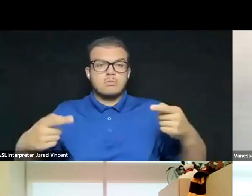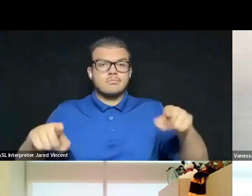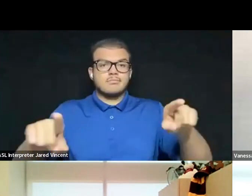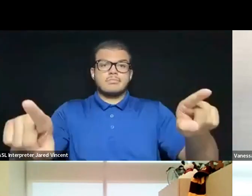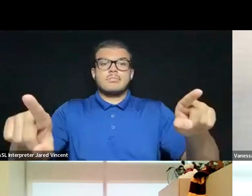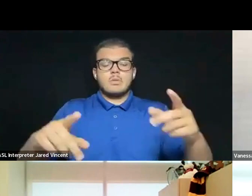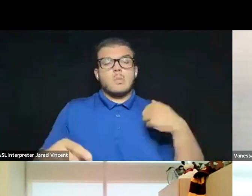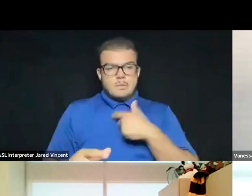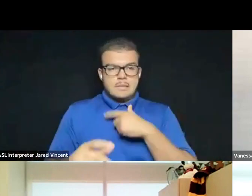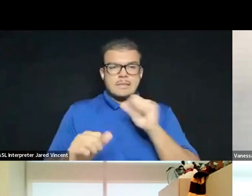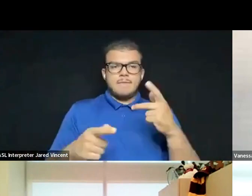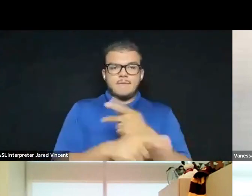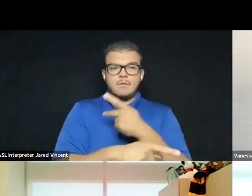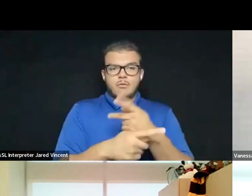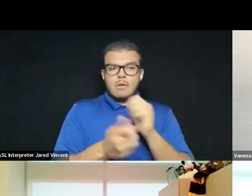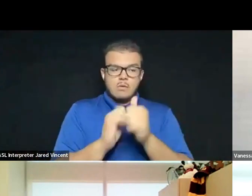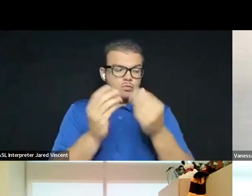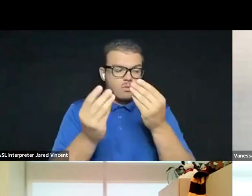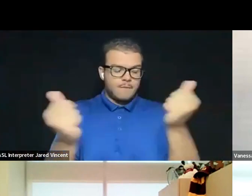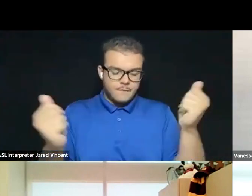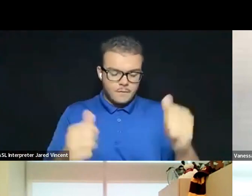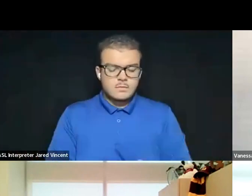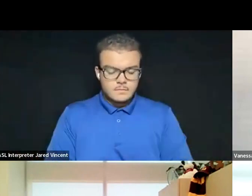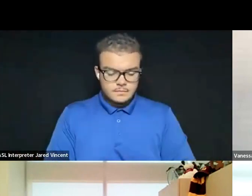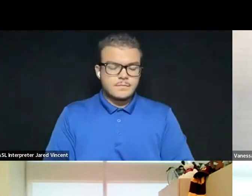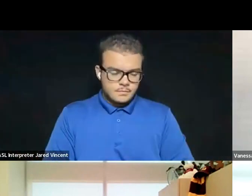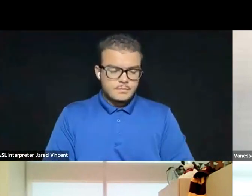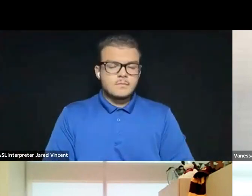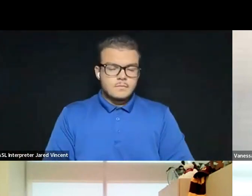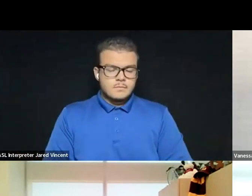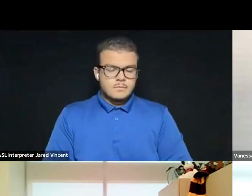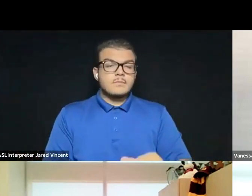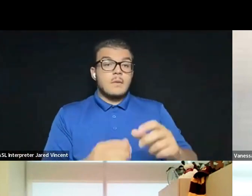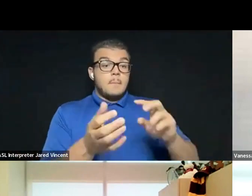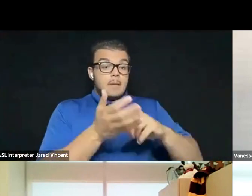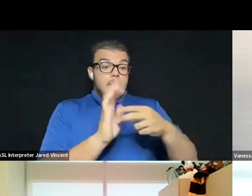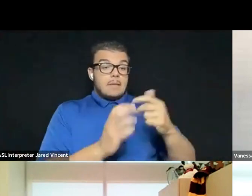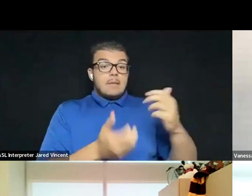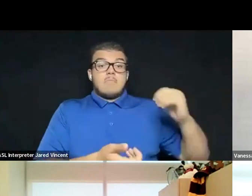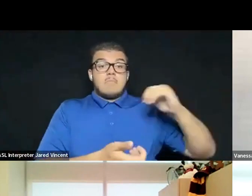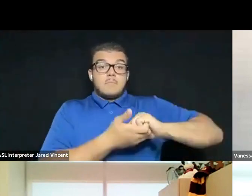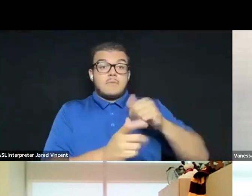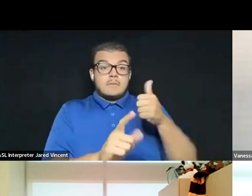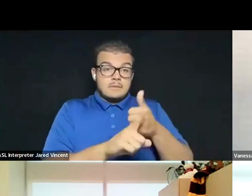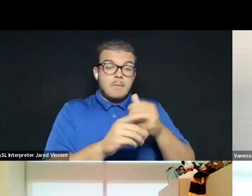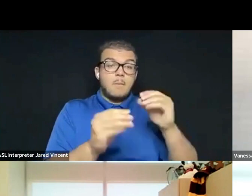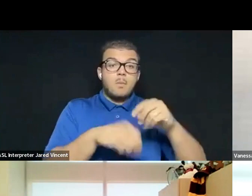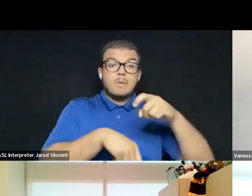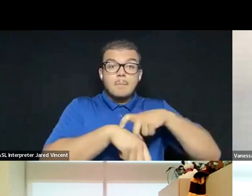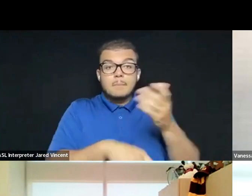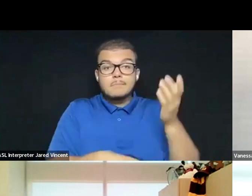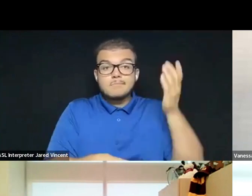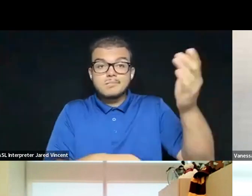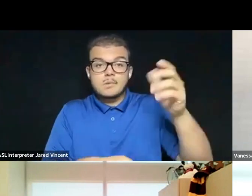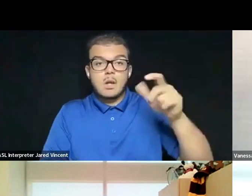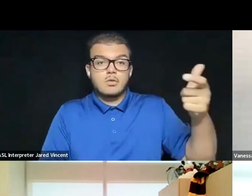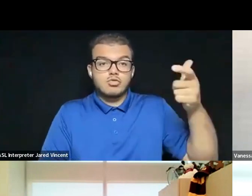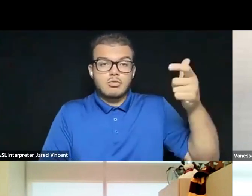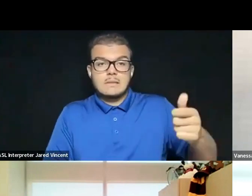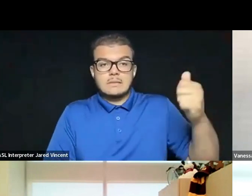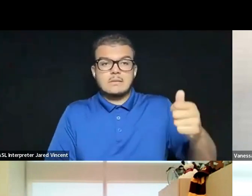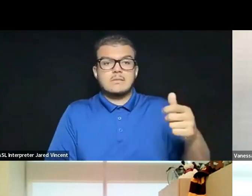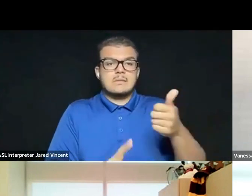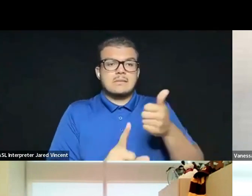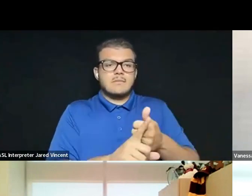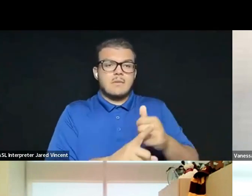something about that. And so this is when the collaborative took more time to submit another grant. This is the ACCURE